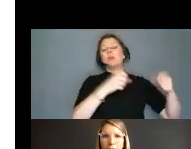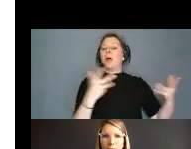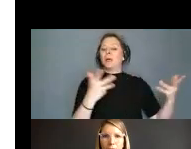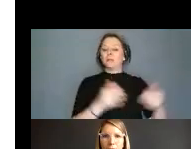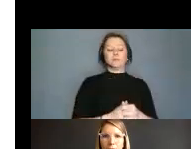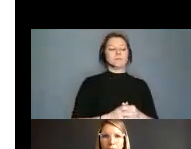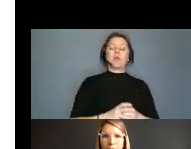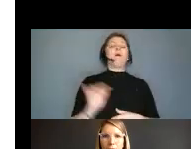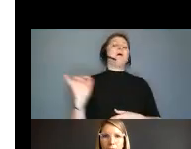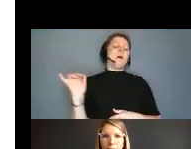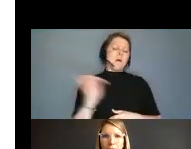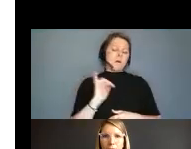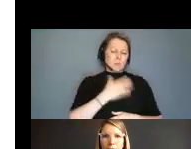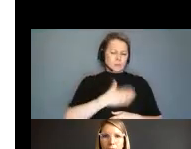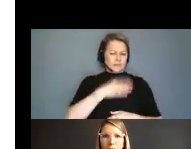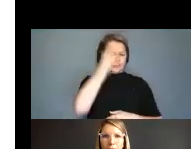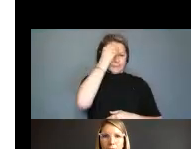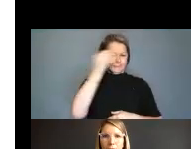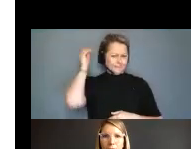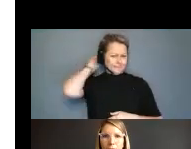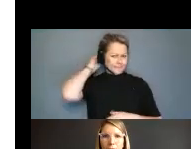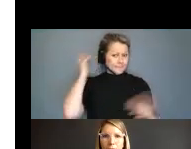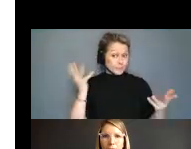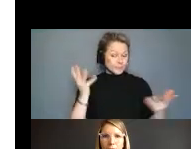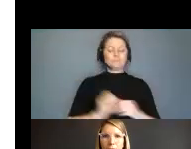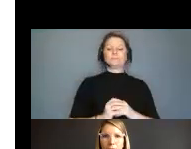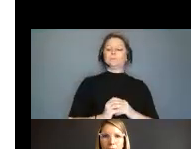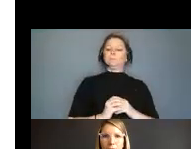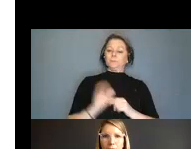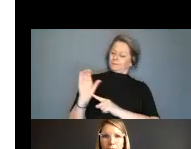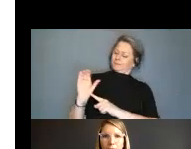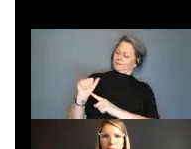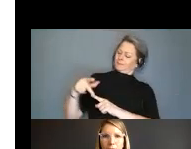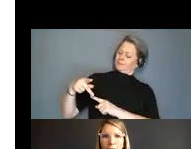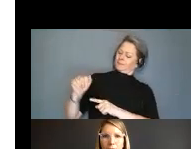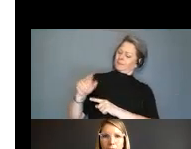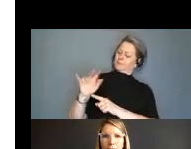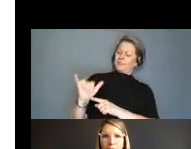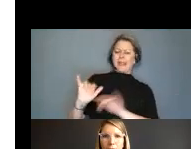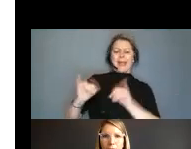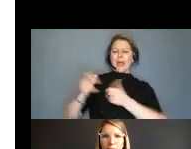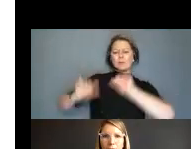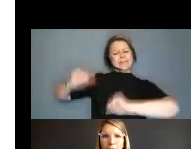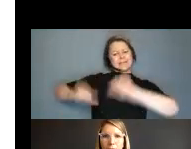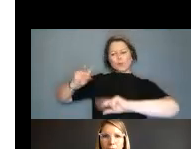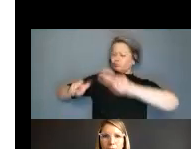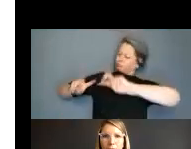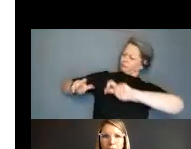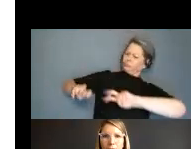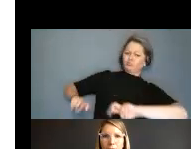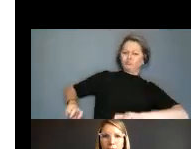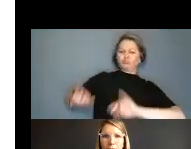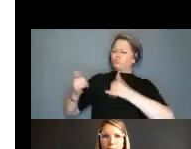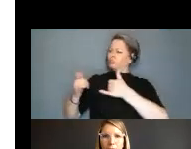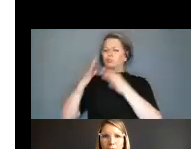Also important to keep in mind that how capacity is assessed and determined can vary depending on where you